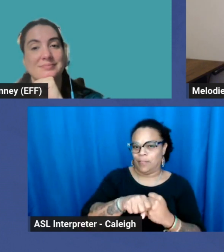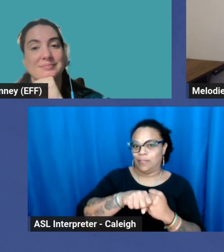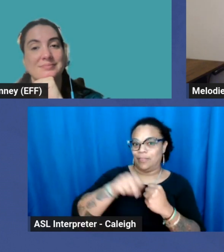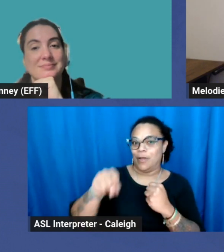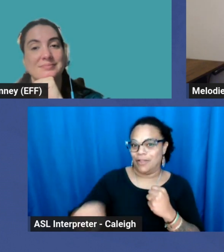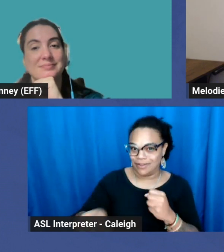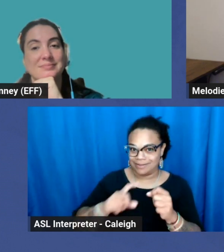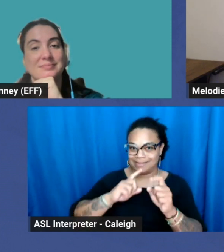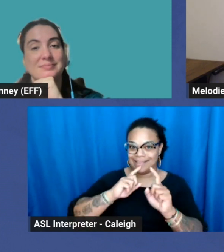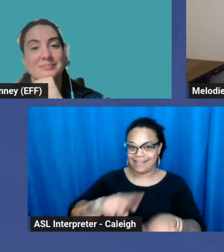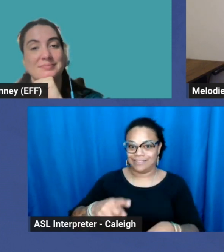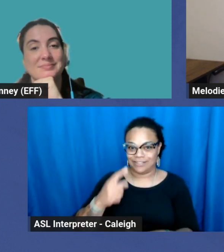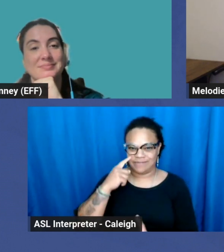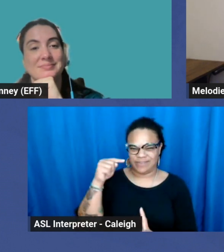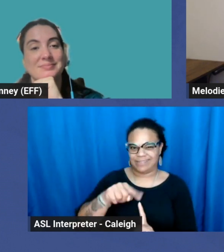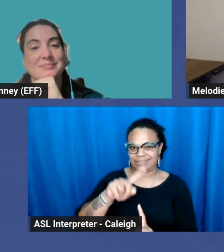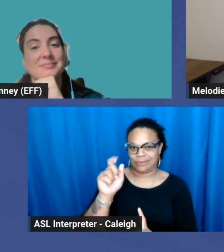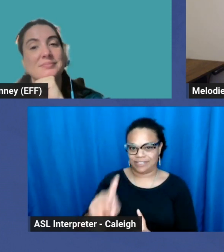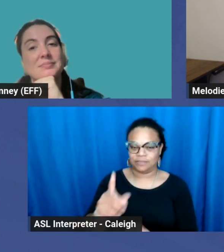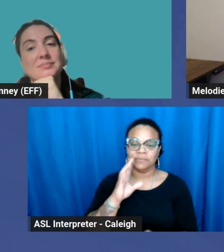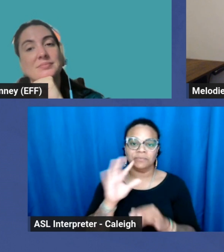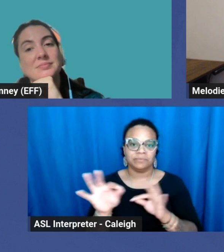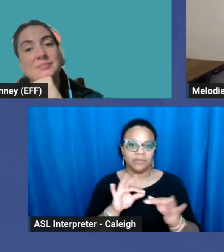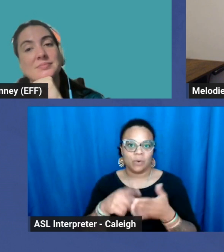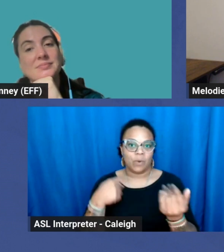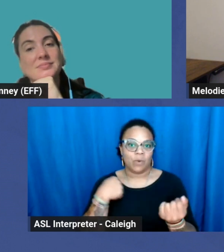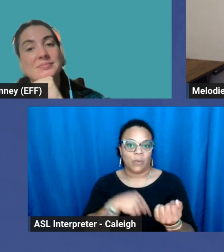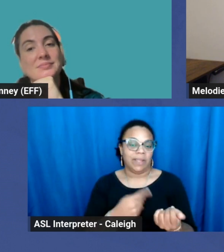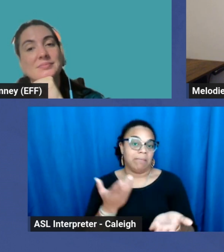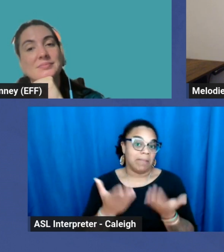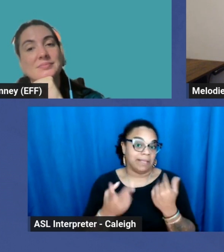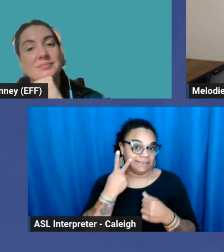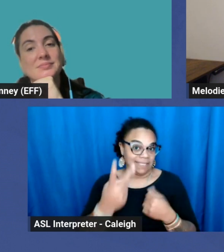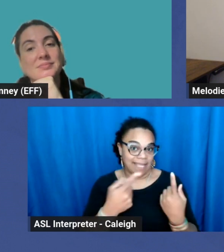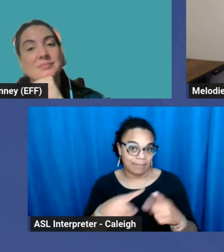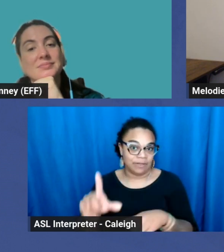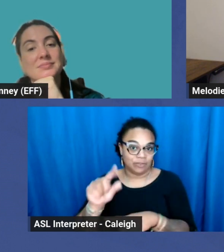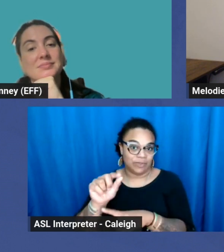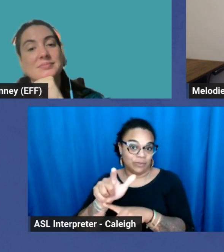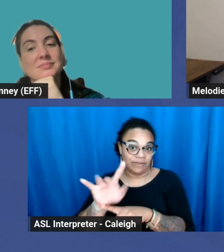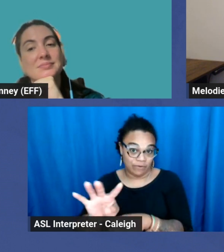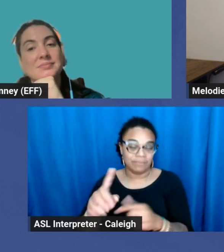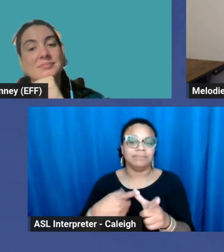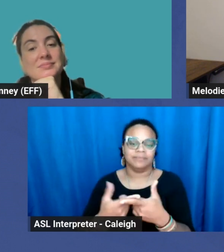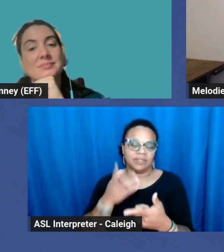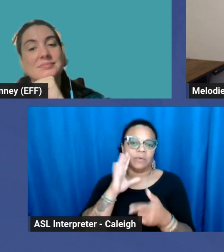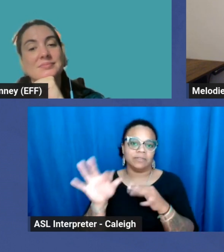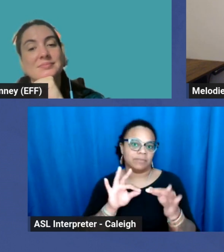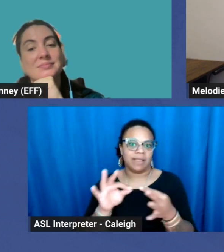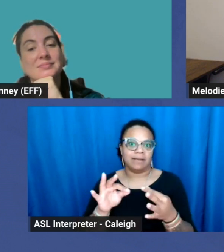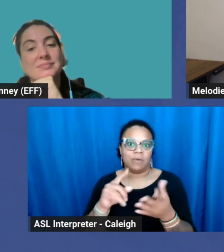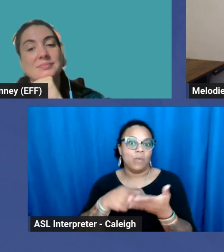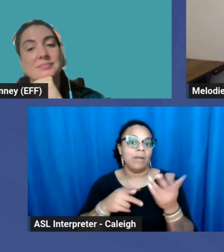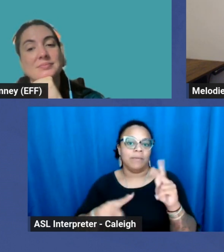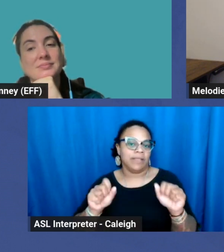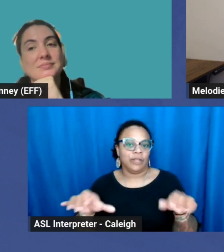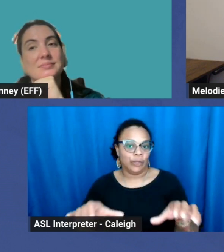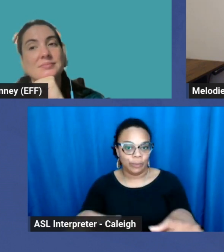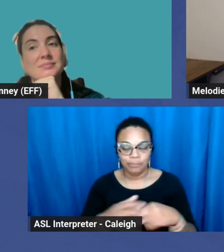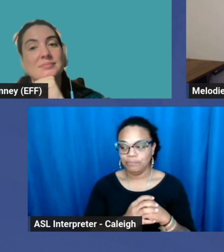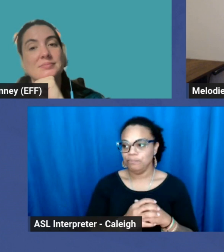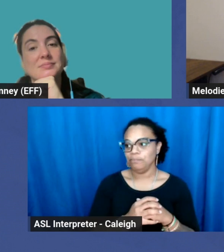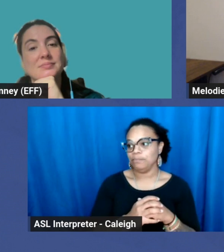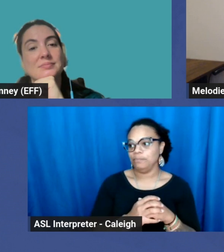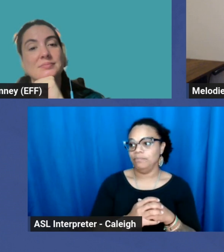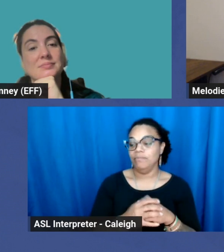question by just talking about what we might see in 2024, and then I will talk about what people can do about it. So, we